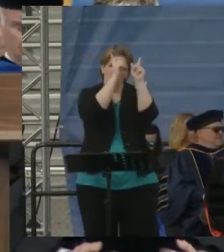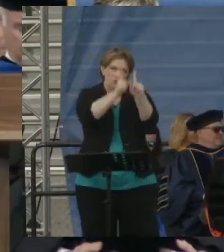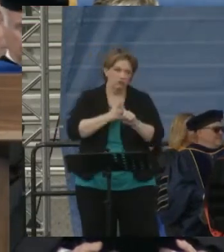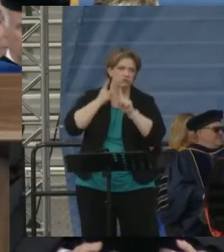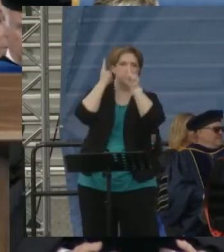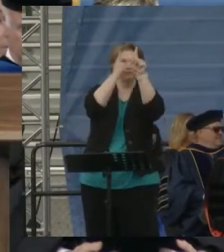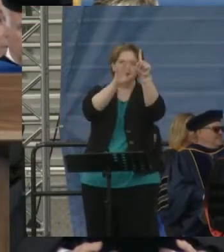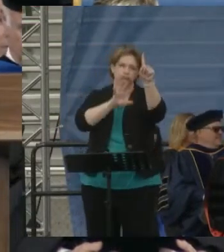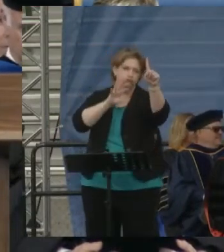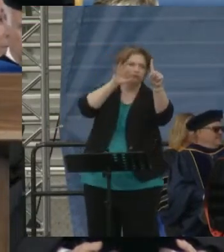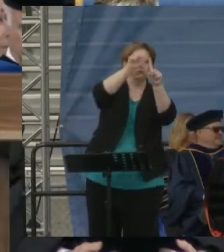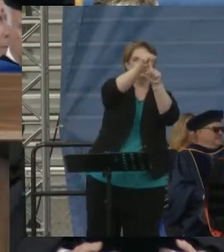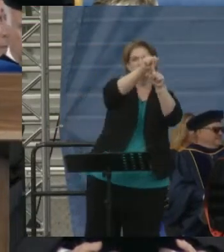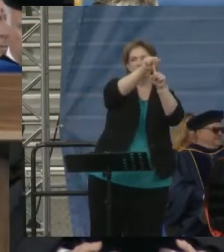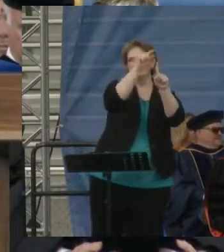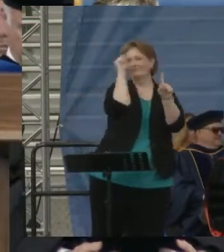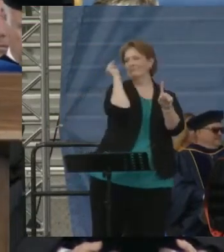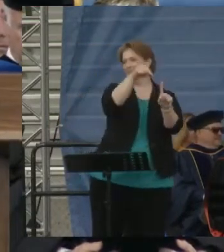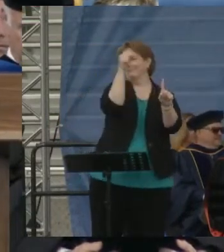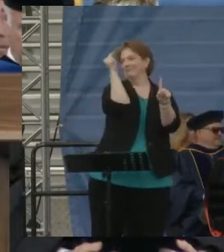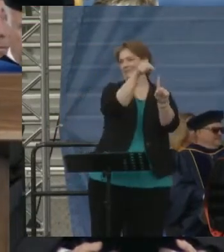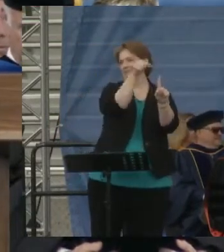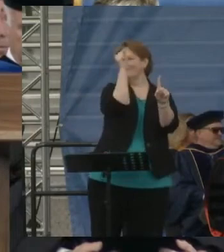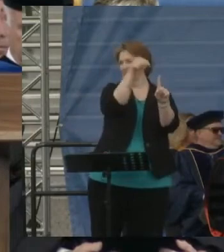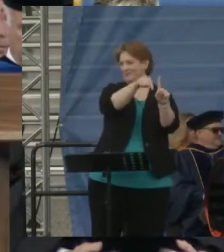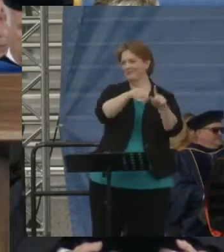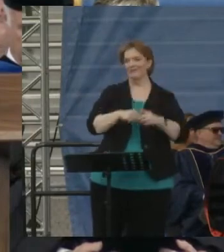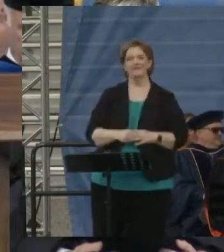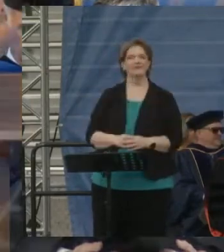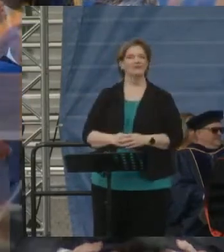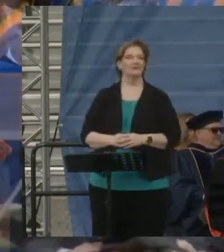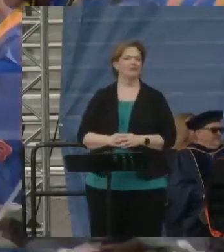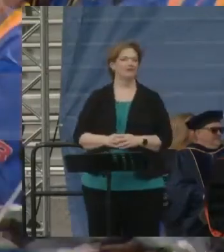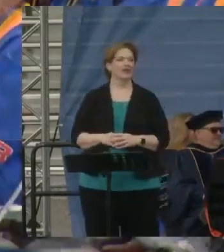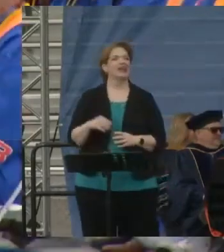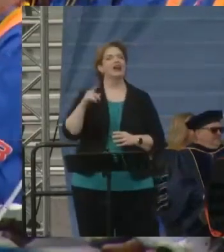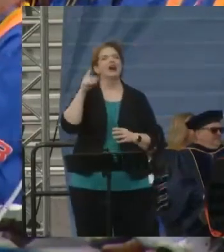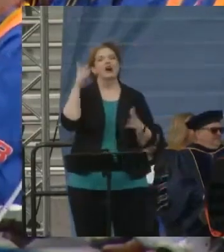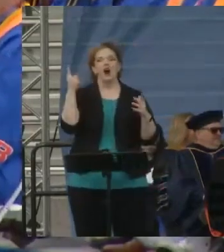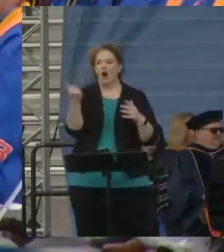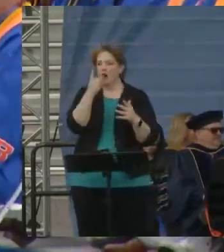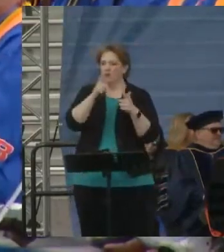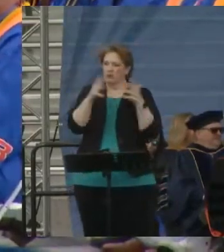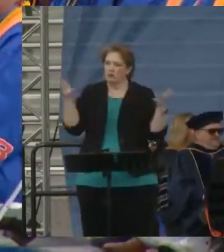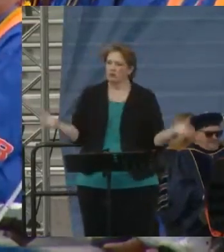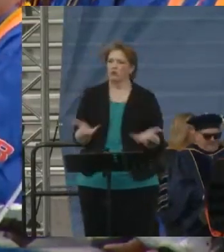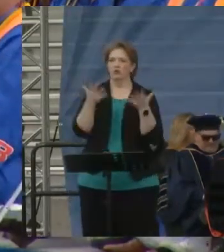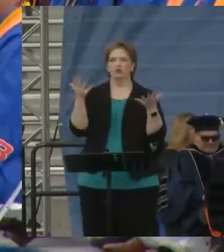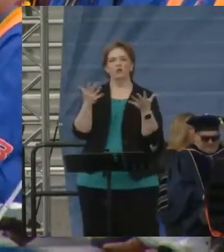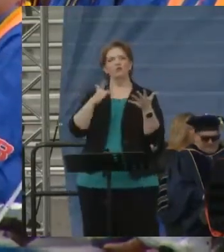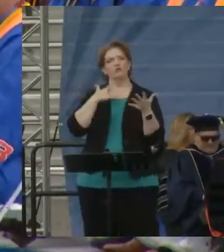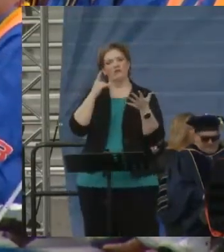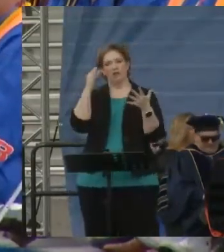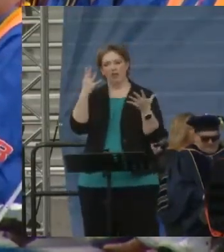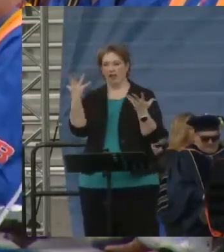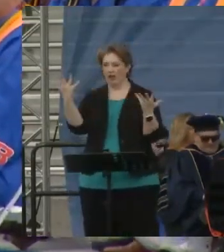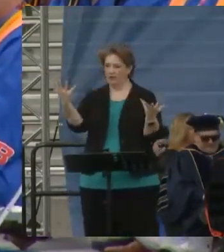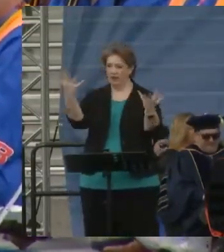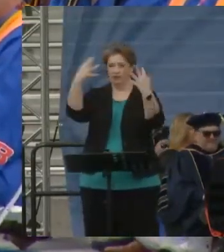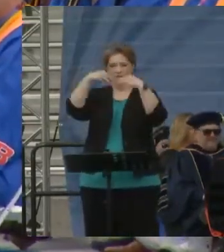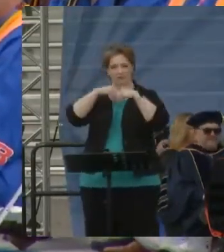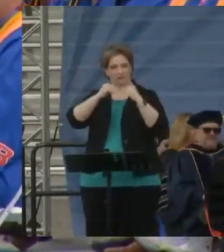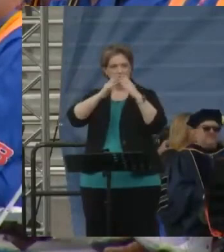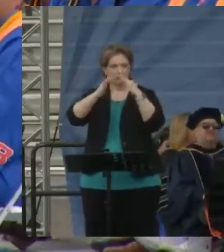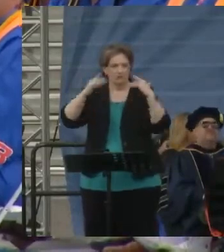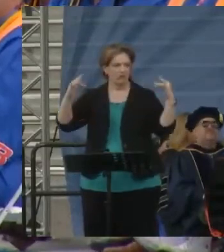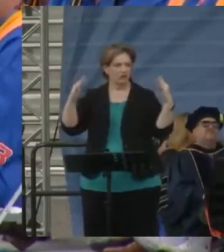importance of deliberately choosing to foster a culture that includes others. As I mentioned before, my